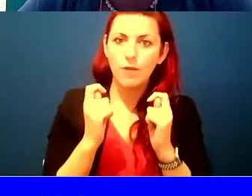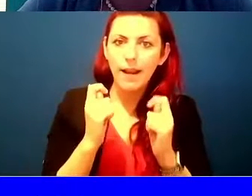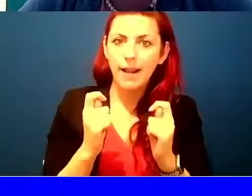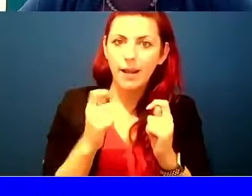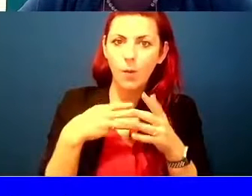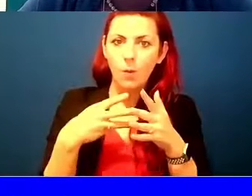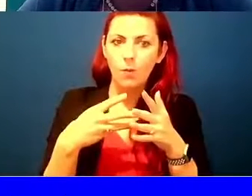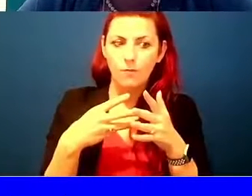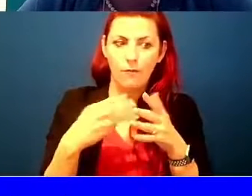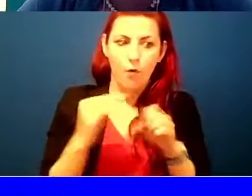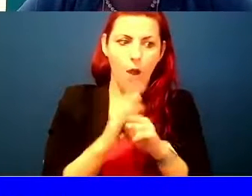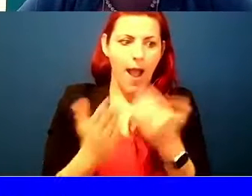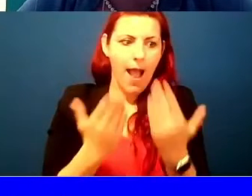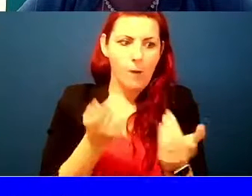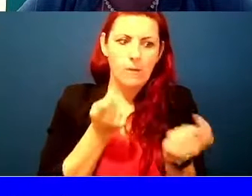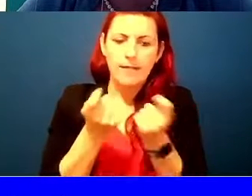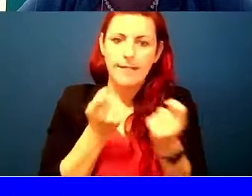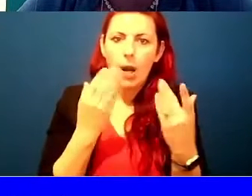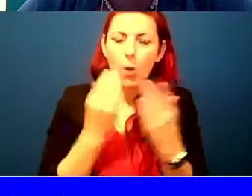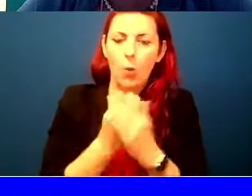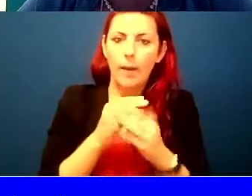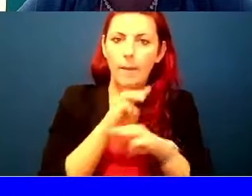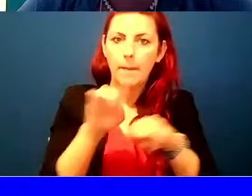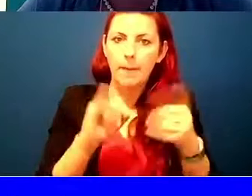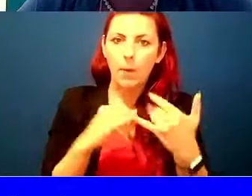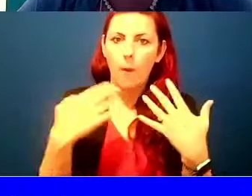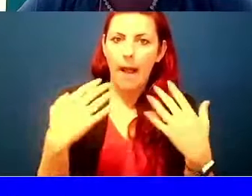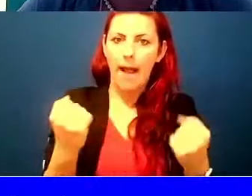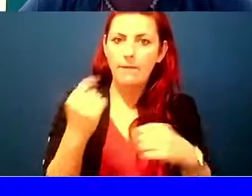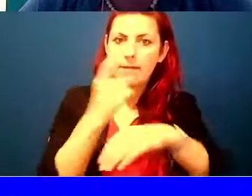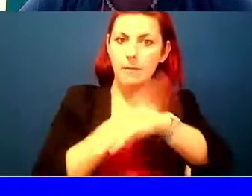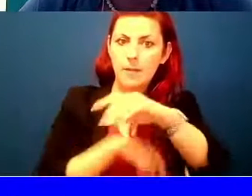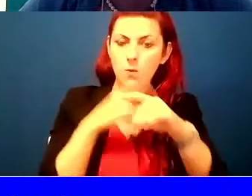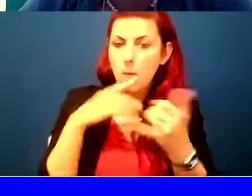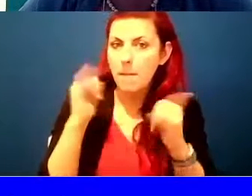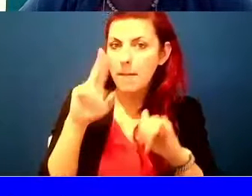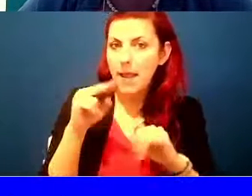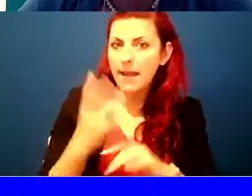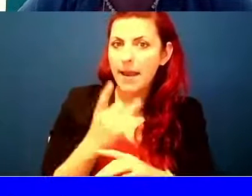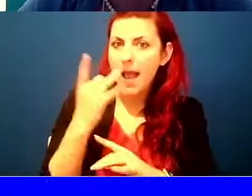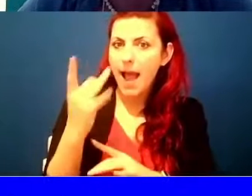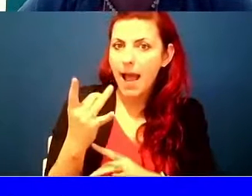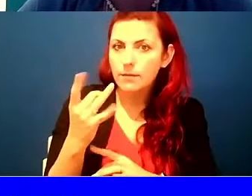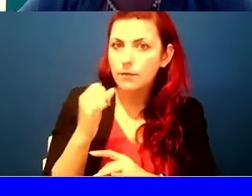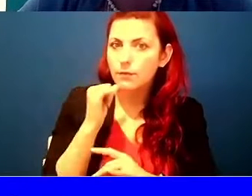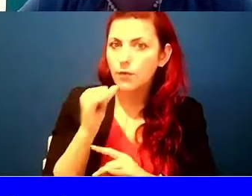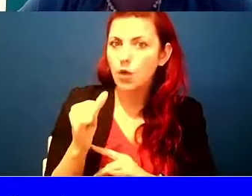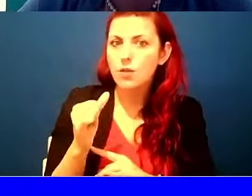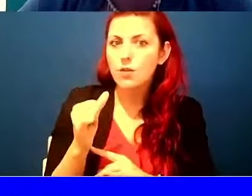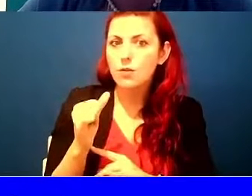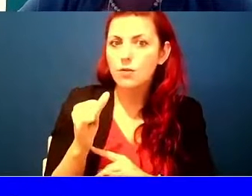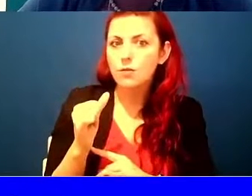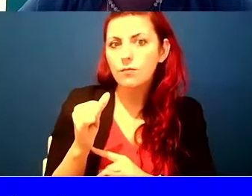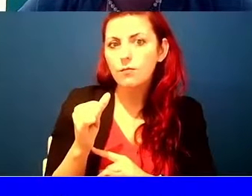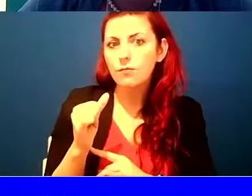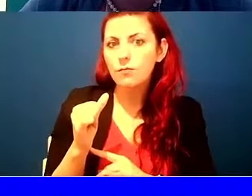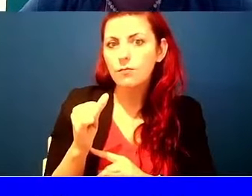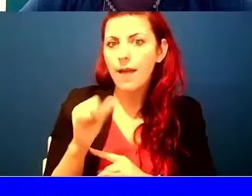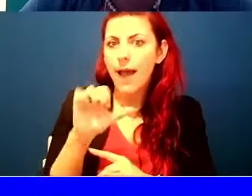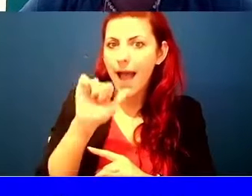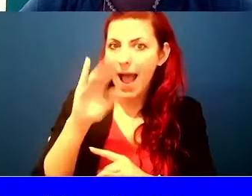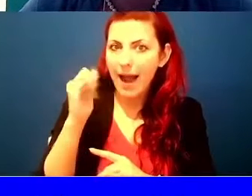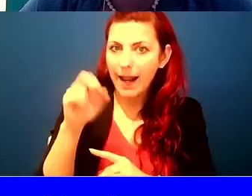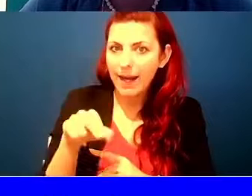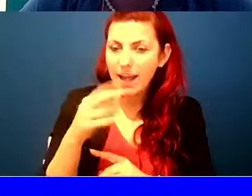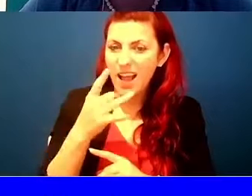dealing with people with disabilities. And perhaps I could ask you first that question, Alan, and